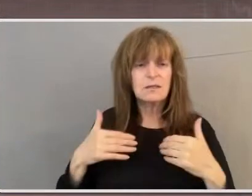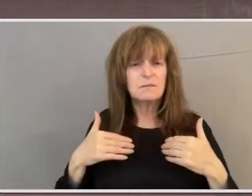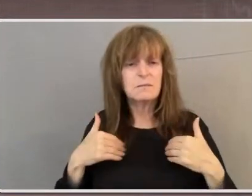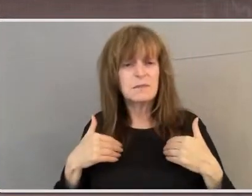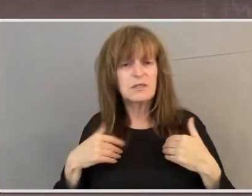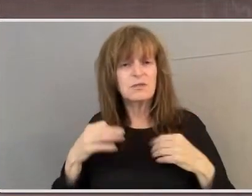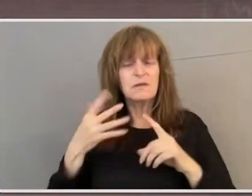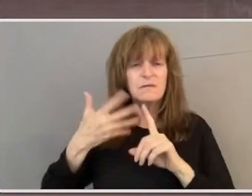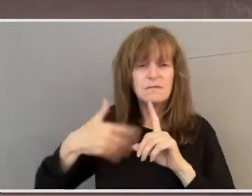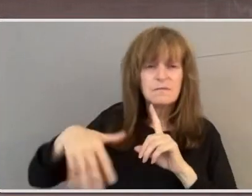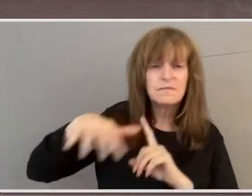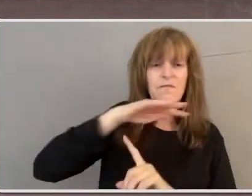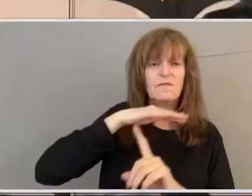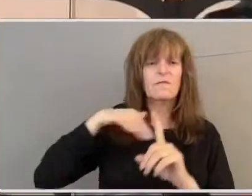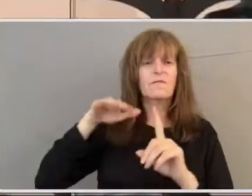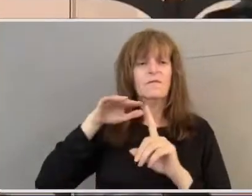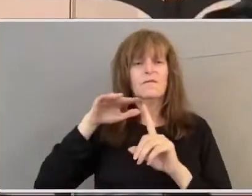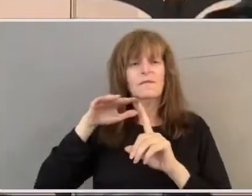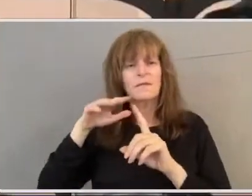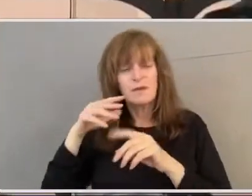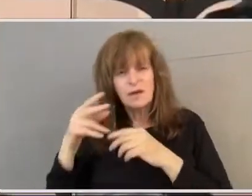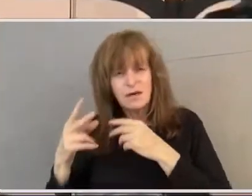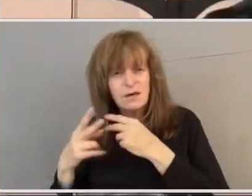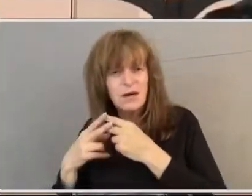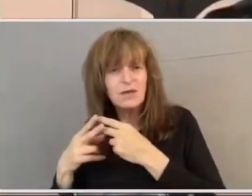Ontario, so help me God.